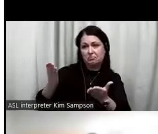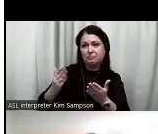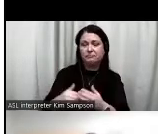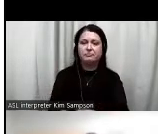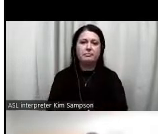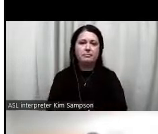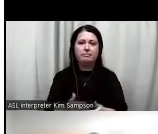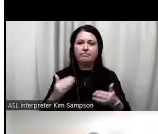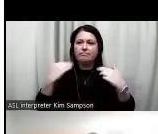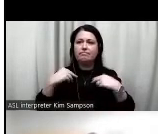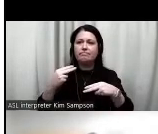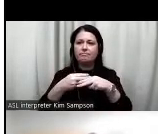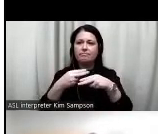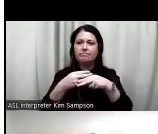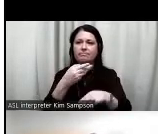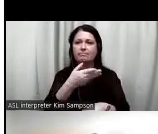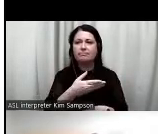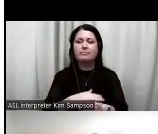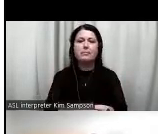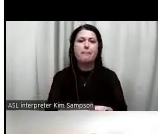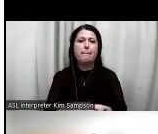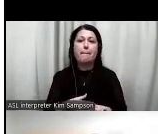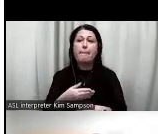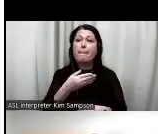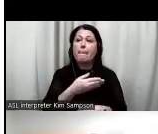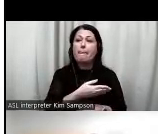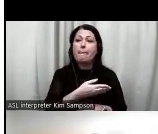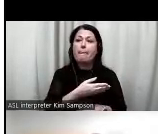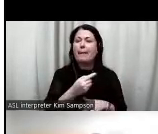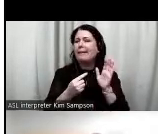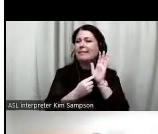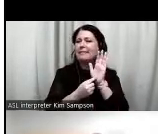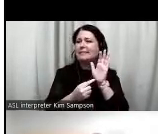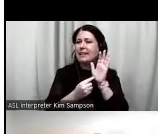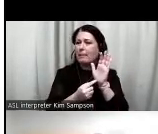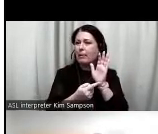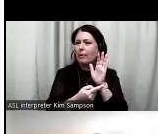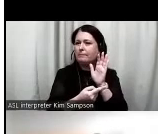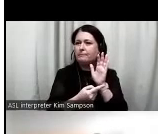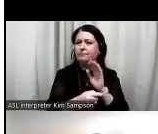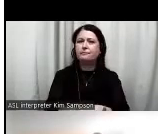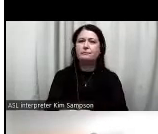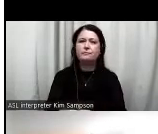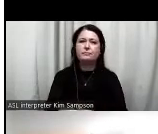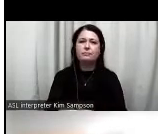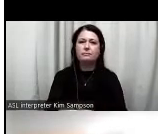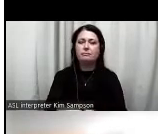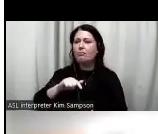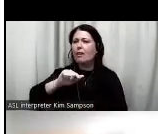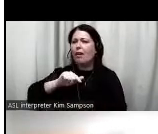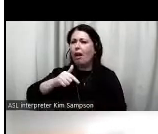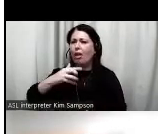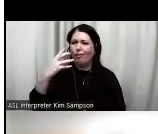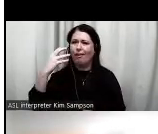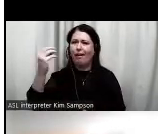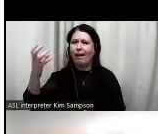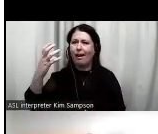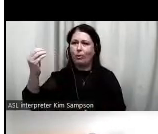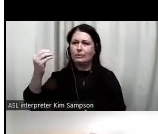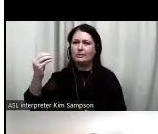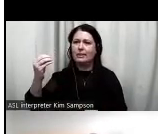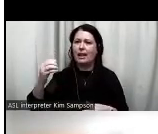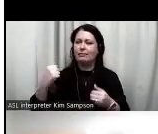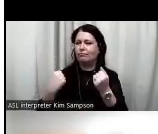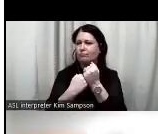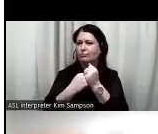please. And then just here's an example of other support groups. Sometimes people prefer